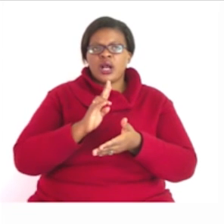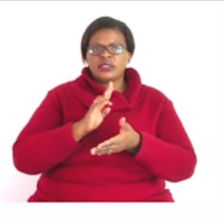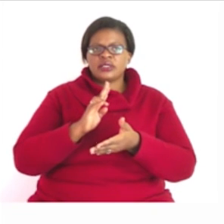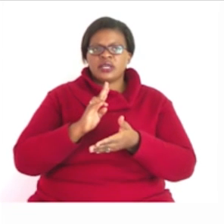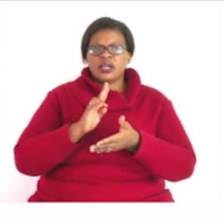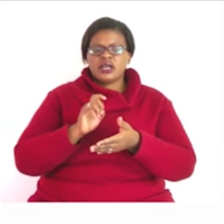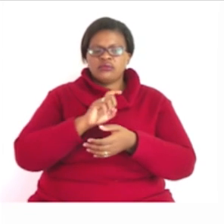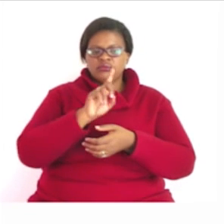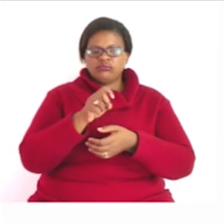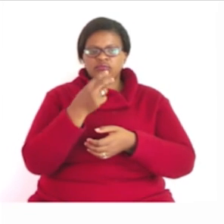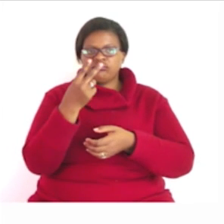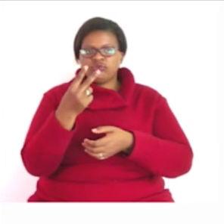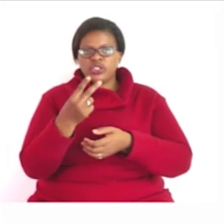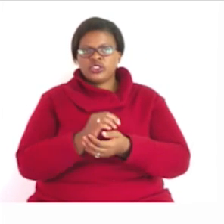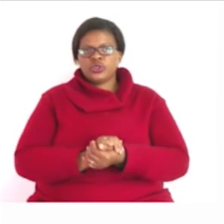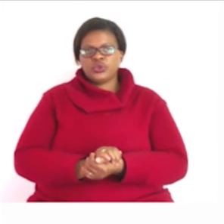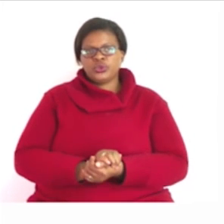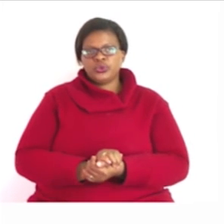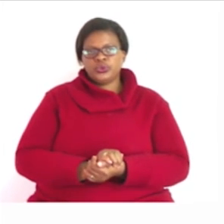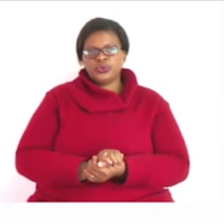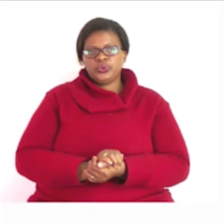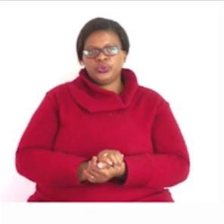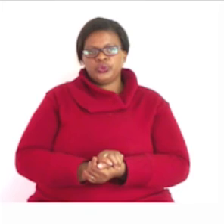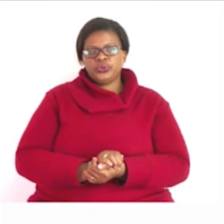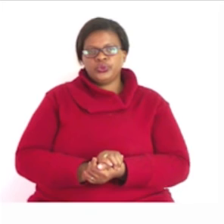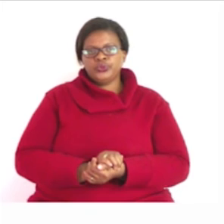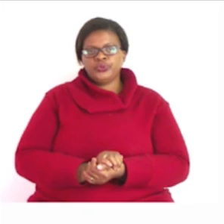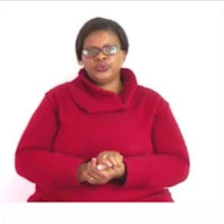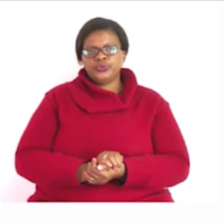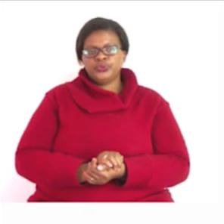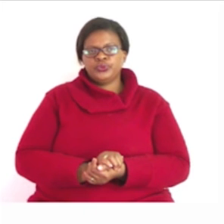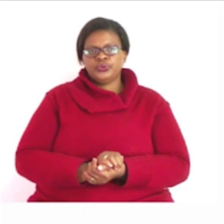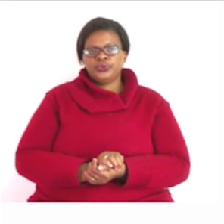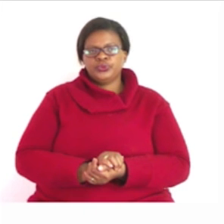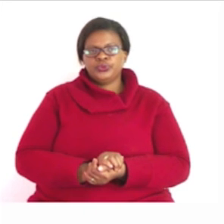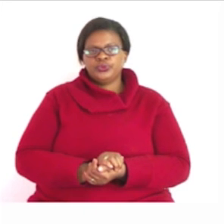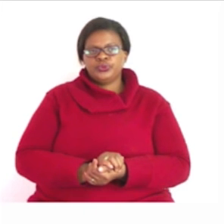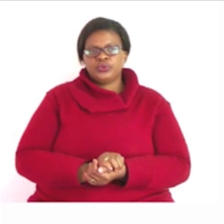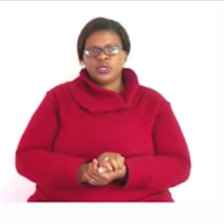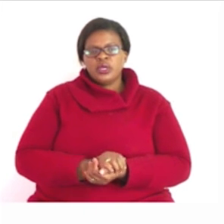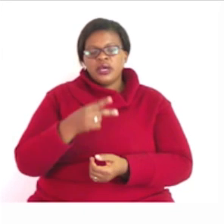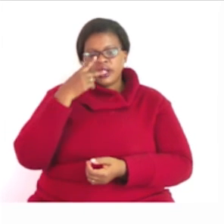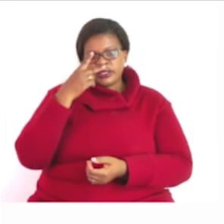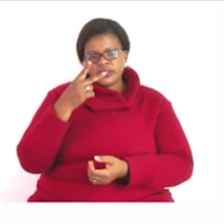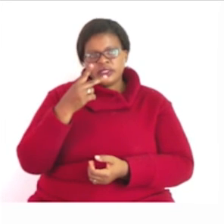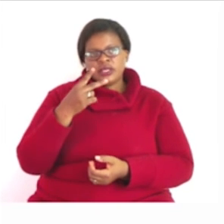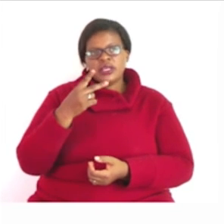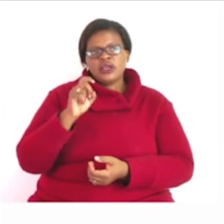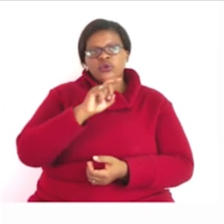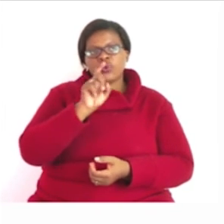question 2 part of this activity. So let's look at question 2.